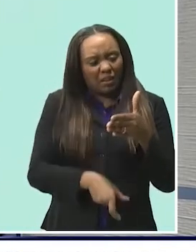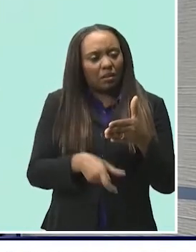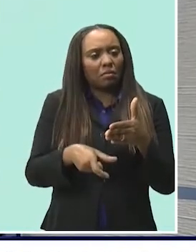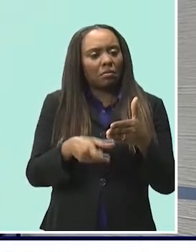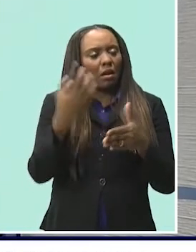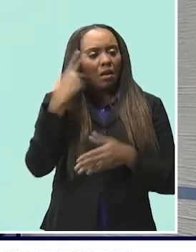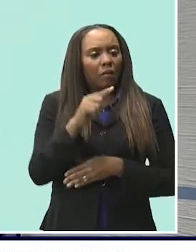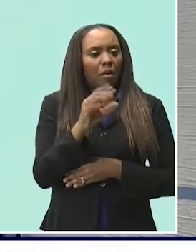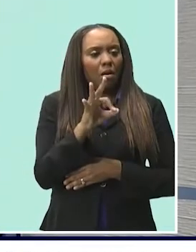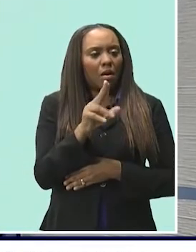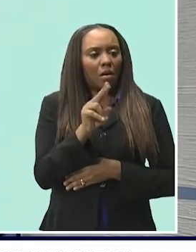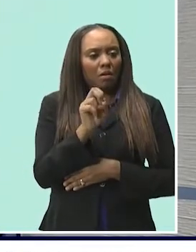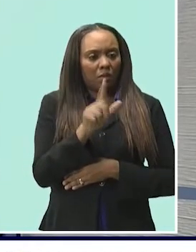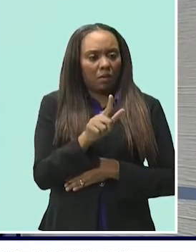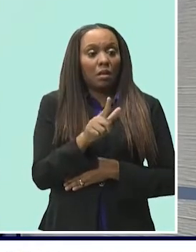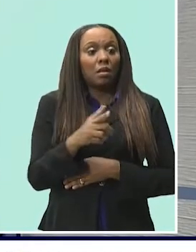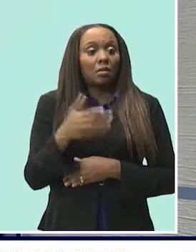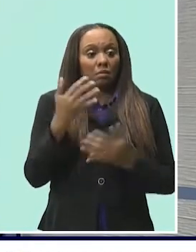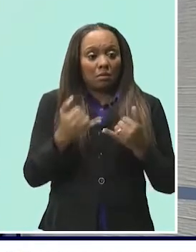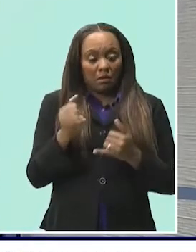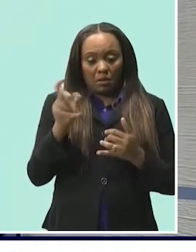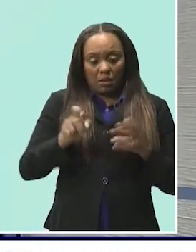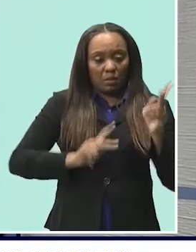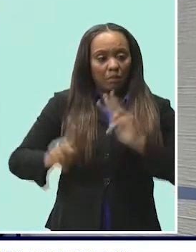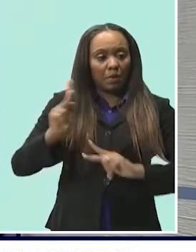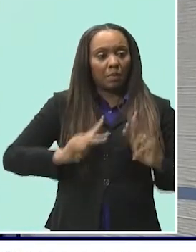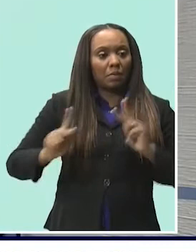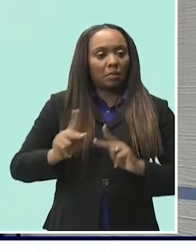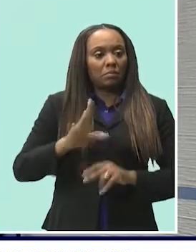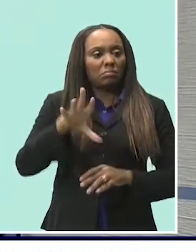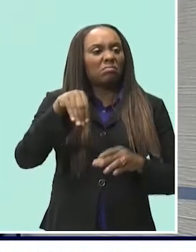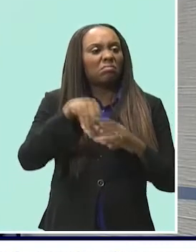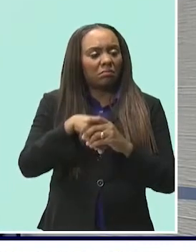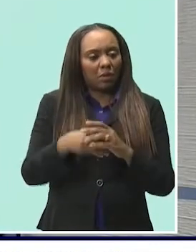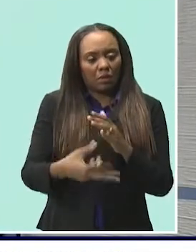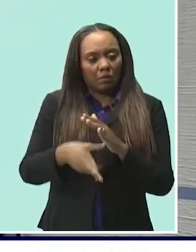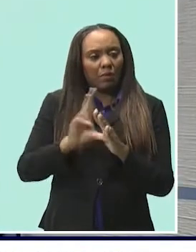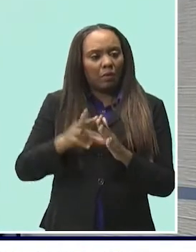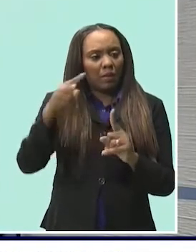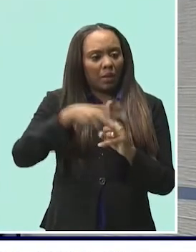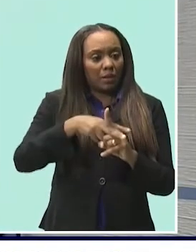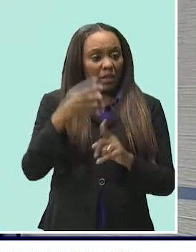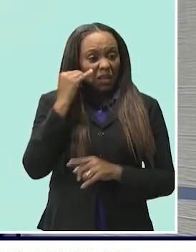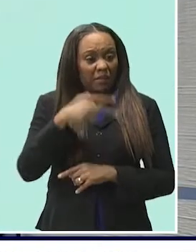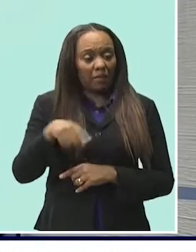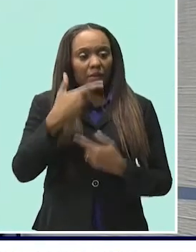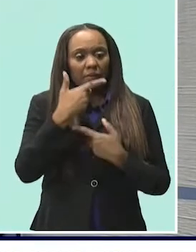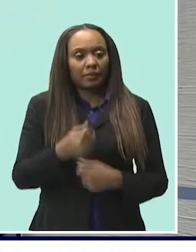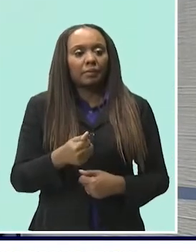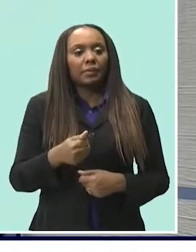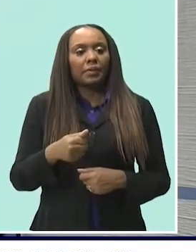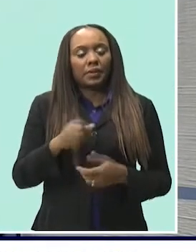result, the Commission is now inviting people to serve as interveners in the review of that application. Those interested must submit a letter